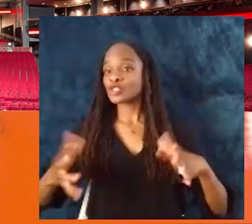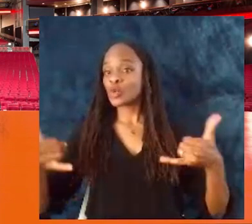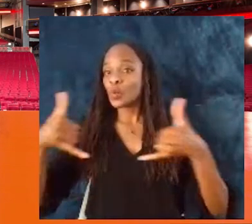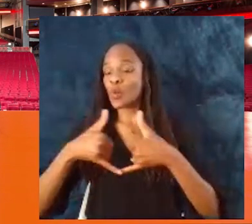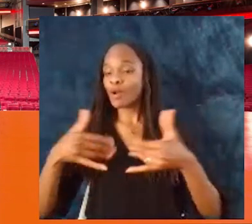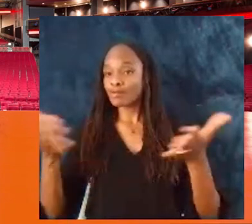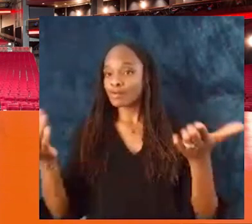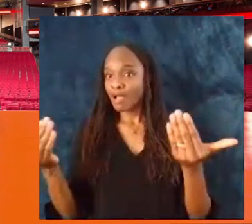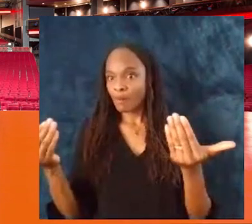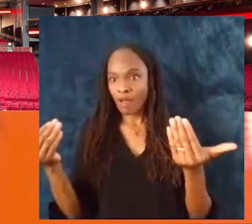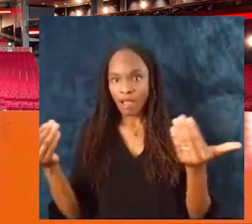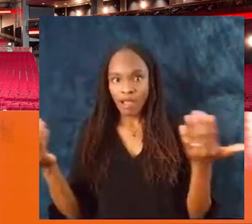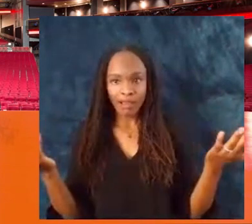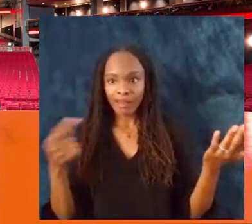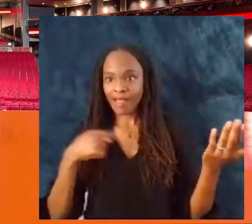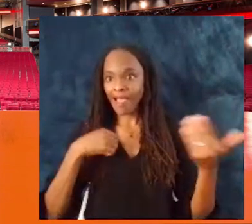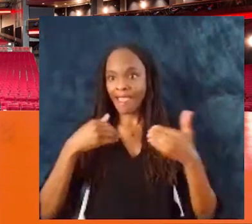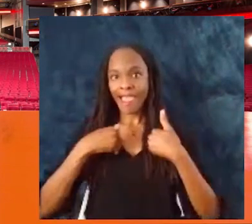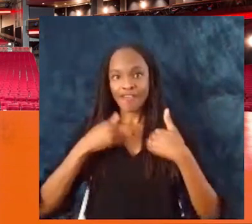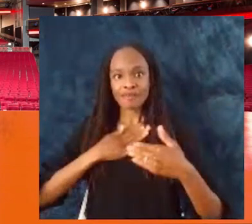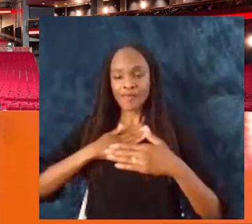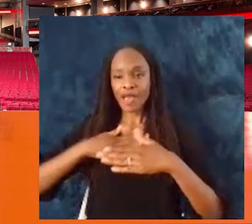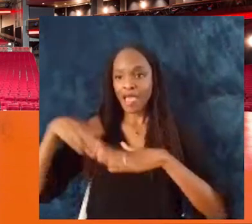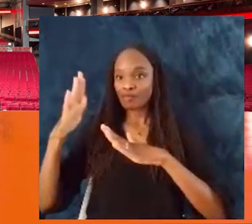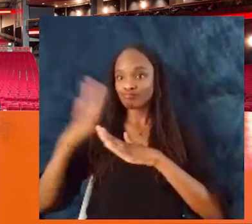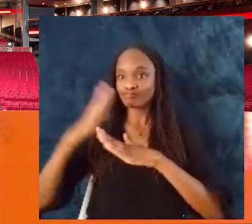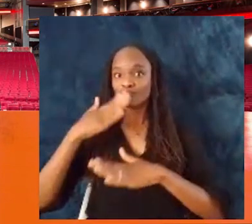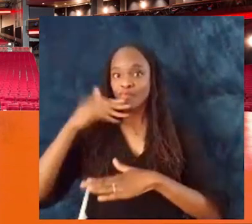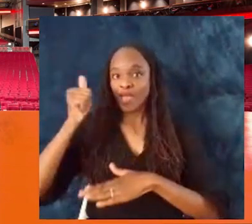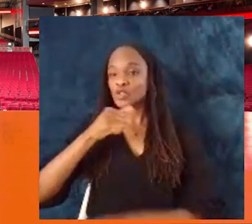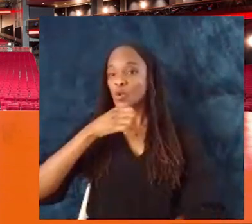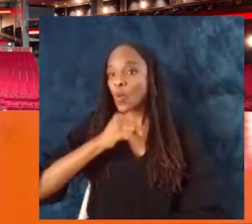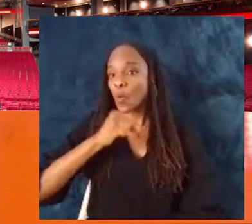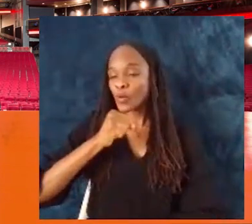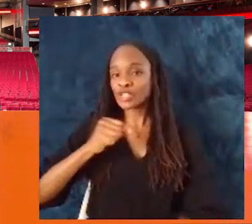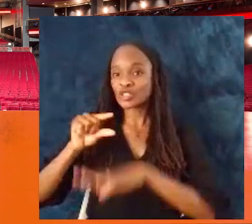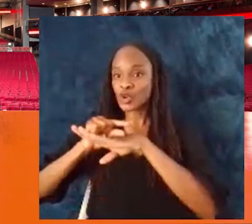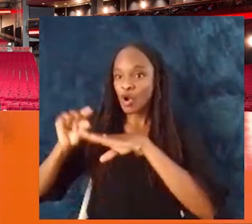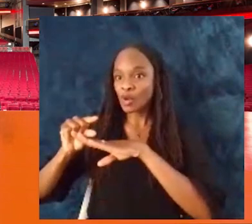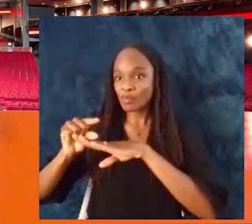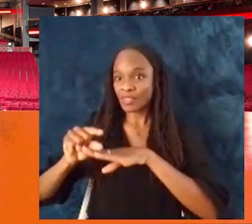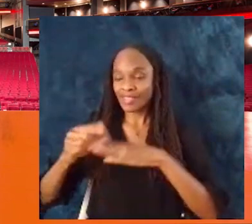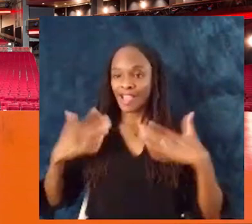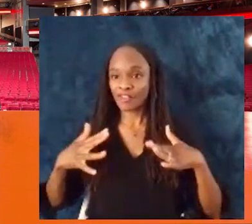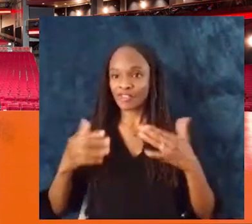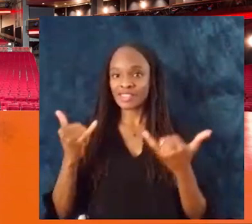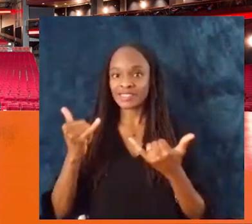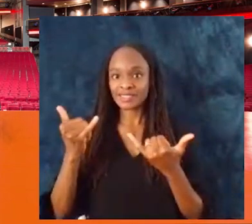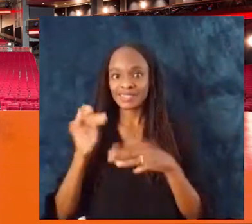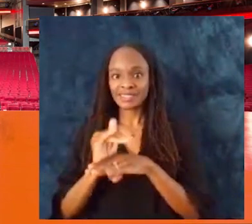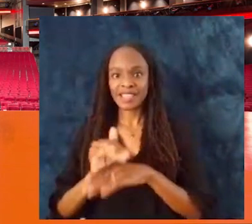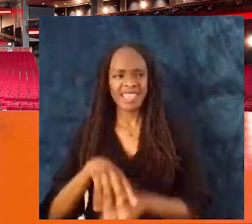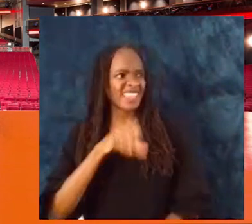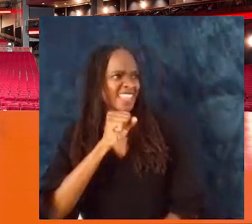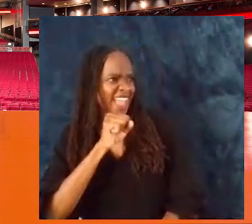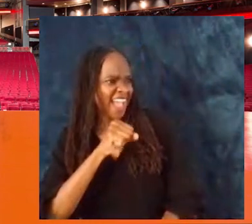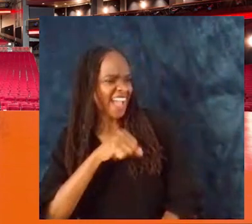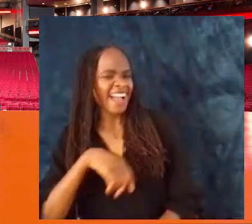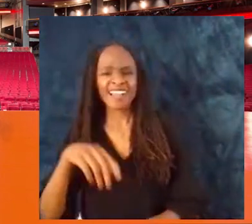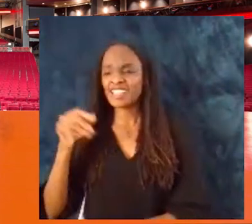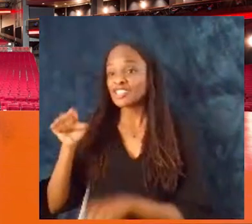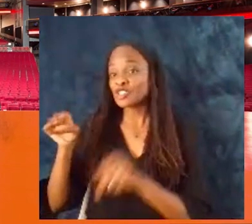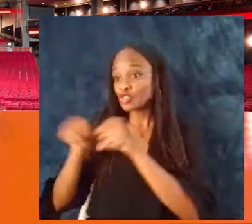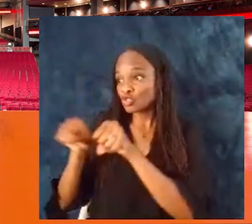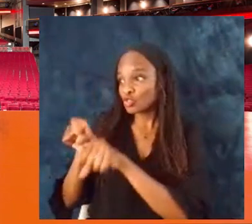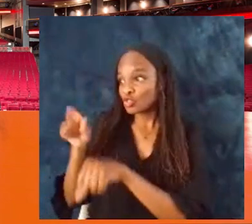am wearing my best orange carpet outfit today. I mean, you did. You killed it. Look at this. It's the shoes, you know. Well, I mean, that's